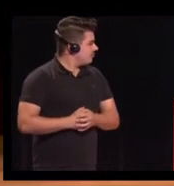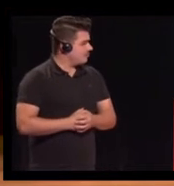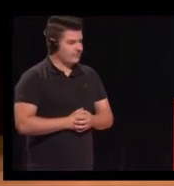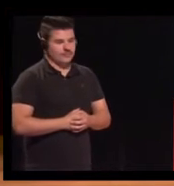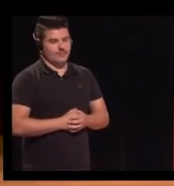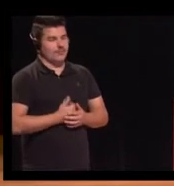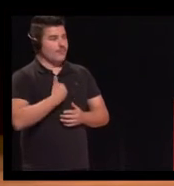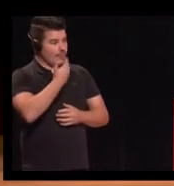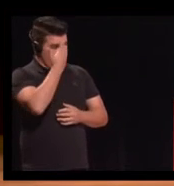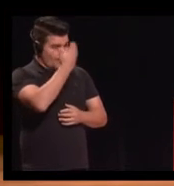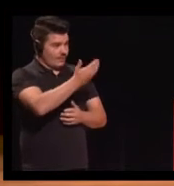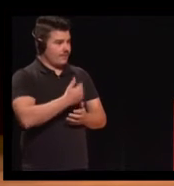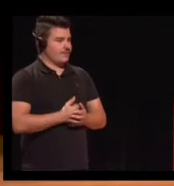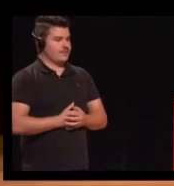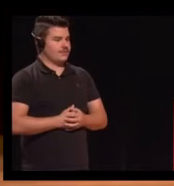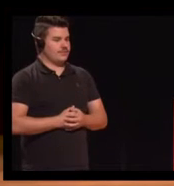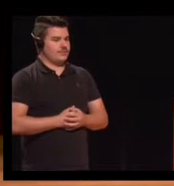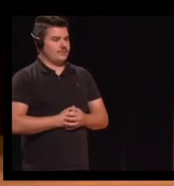Obrigado.